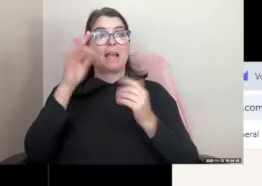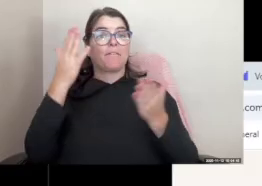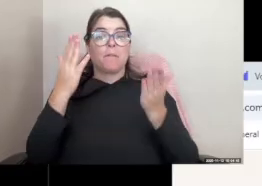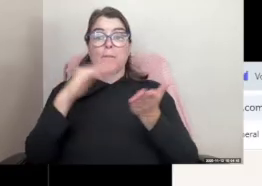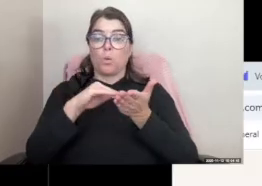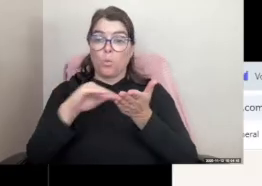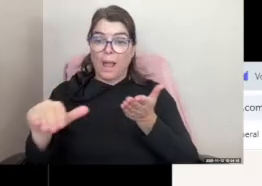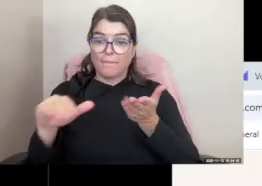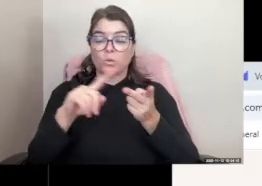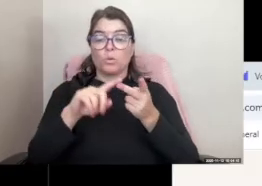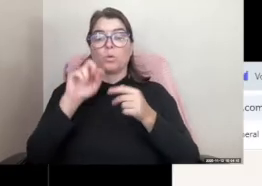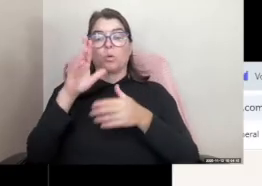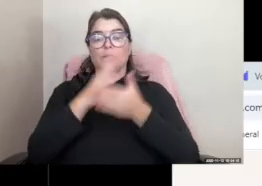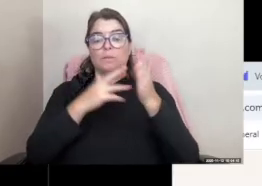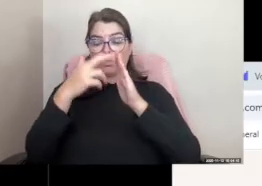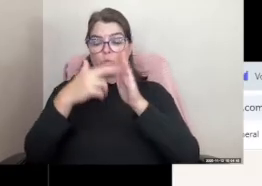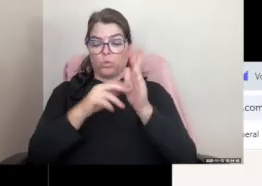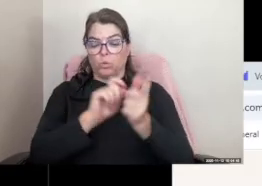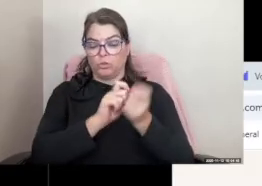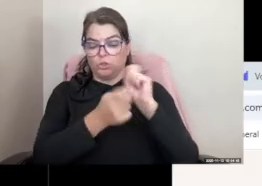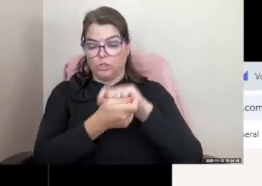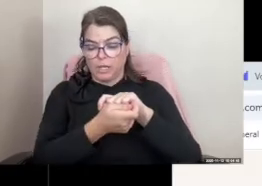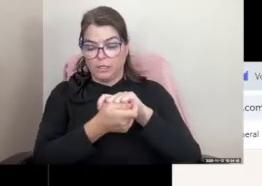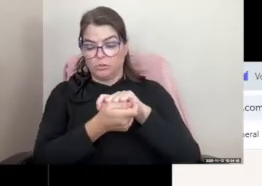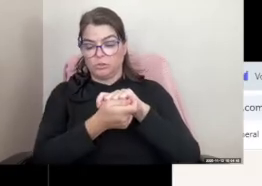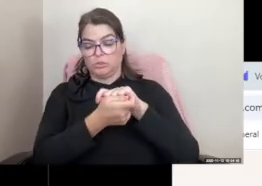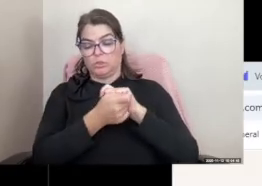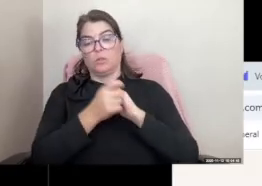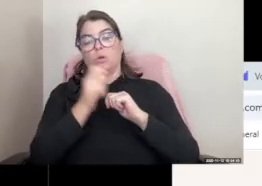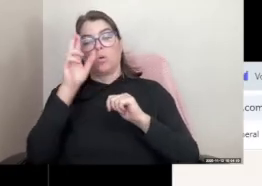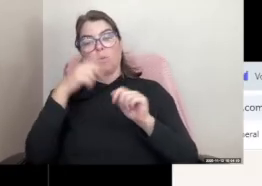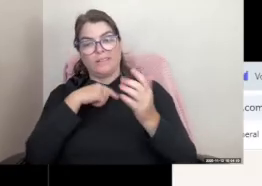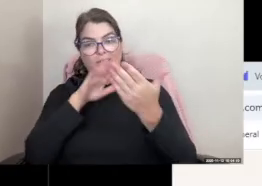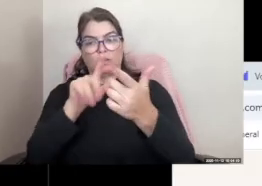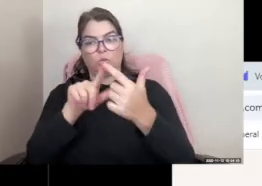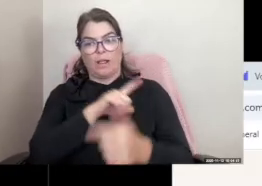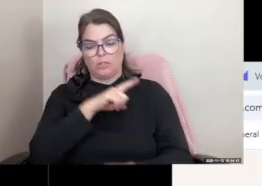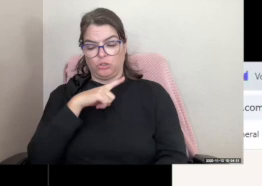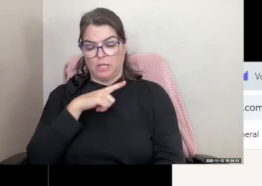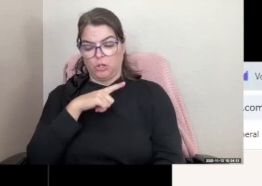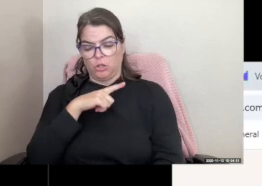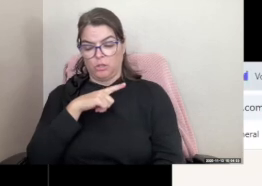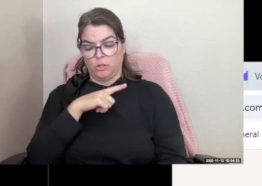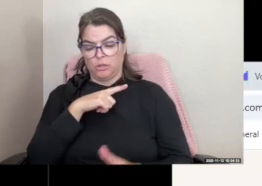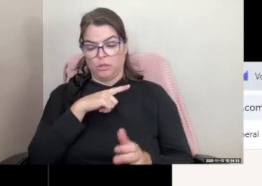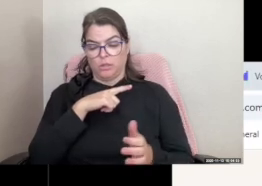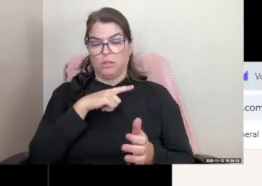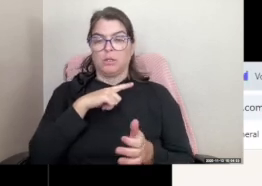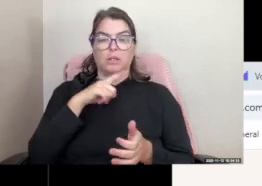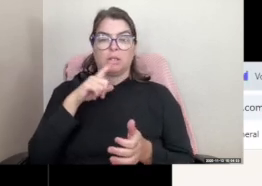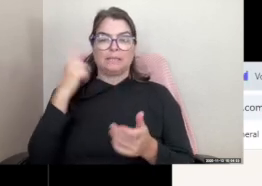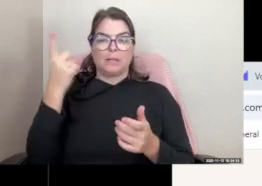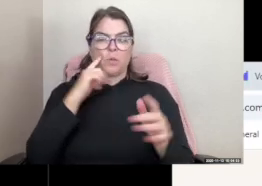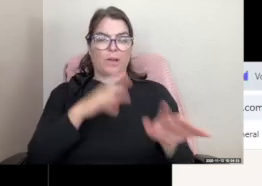is a problem. If by some measure it doesn't cost another dime of investment